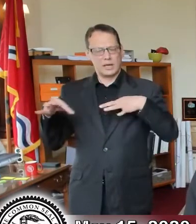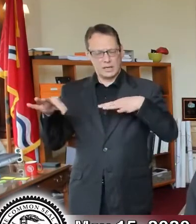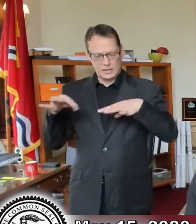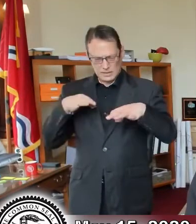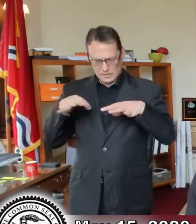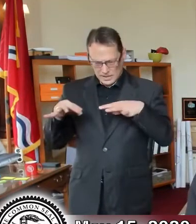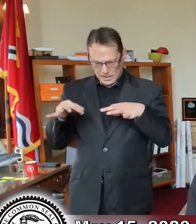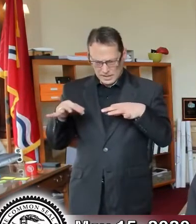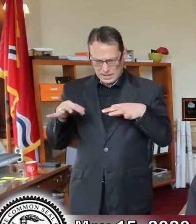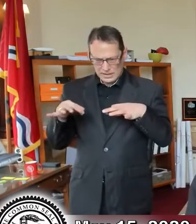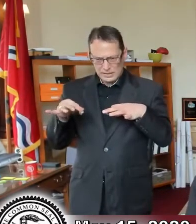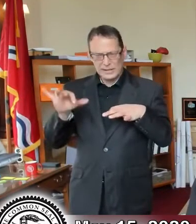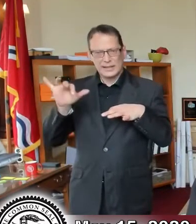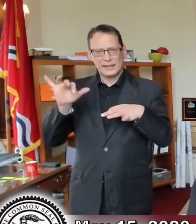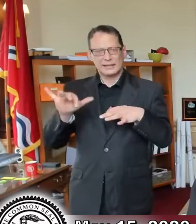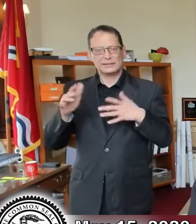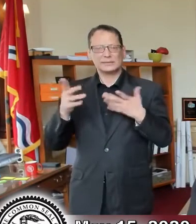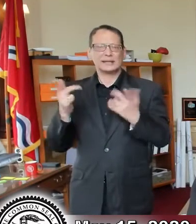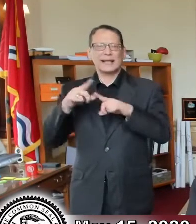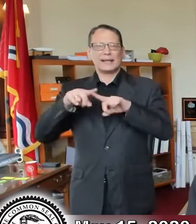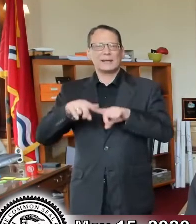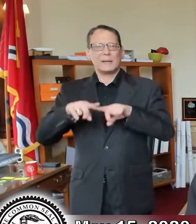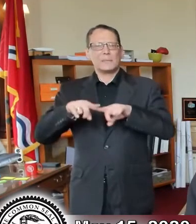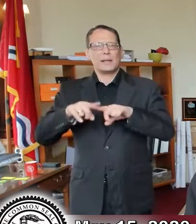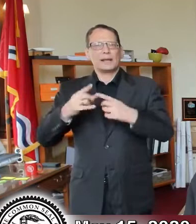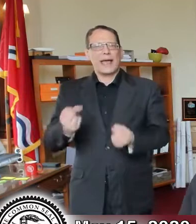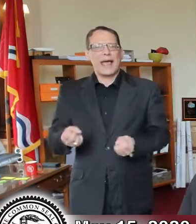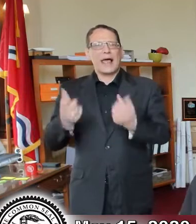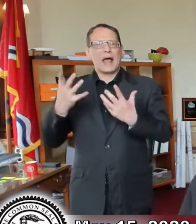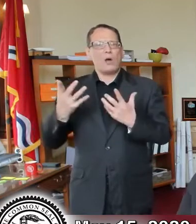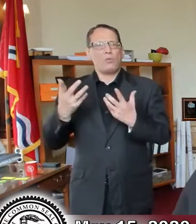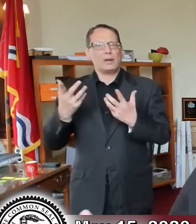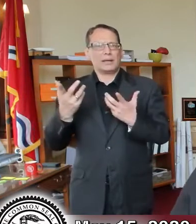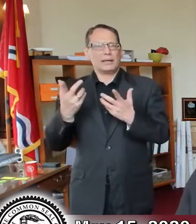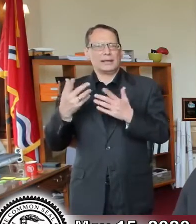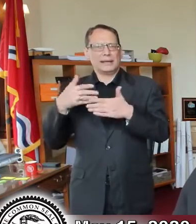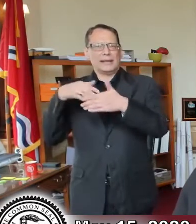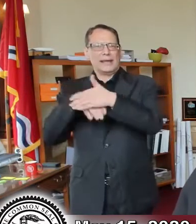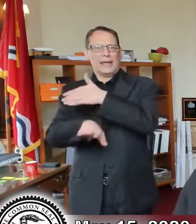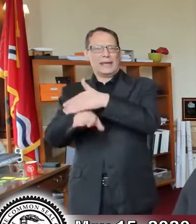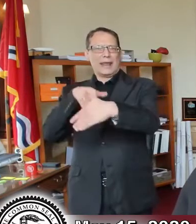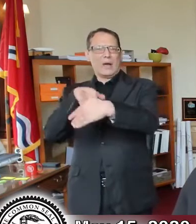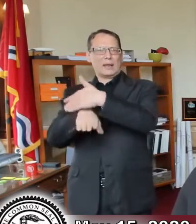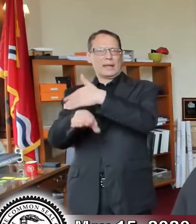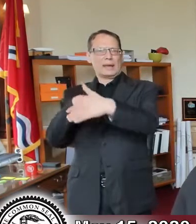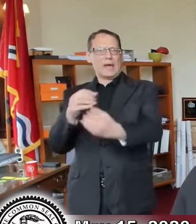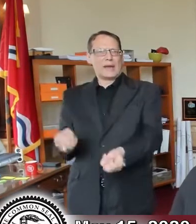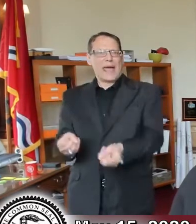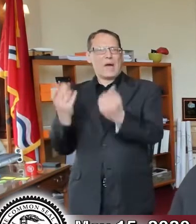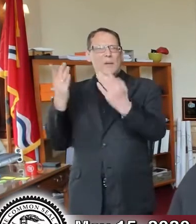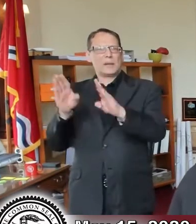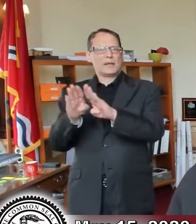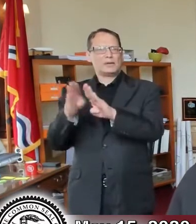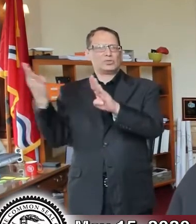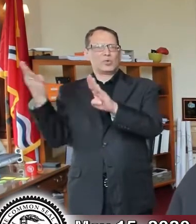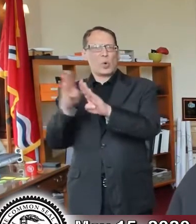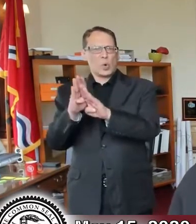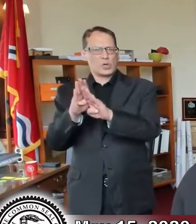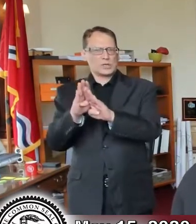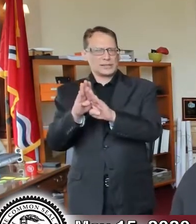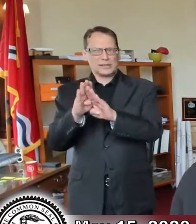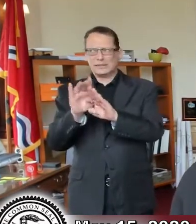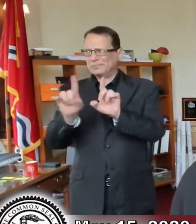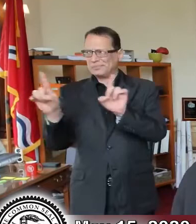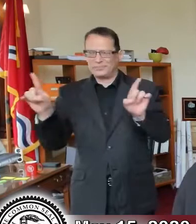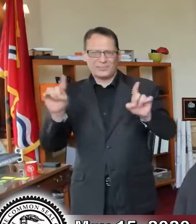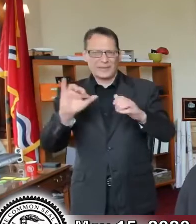that it depends on how many means of going in and going out, ingress and egress,